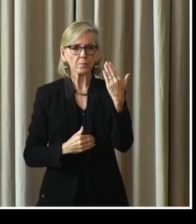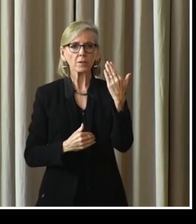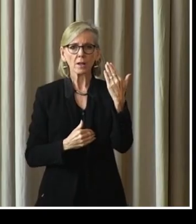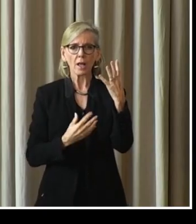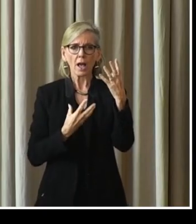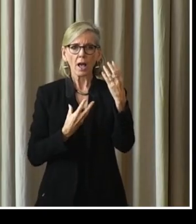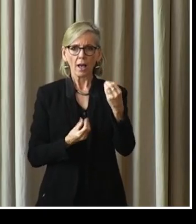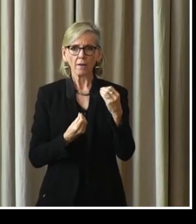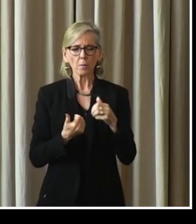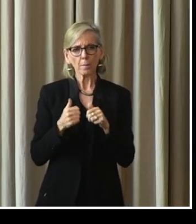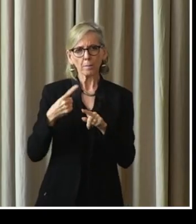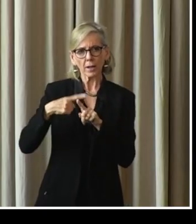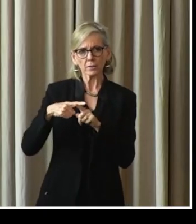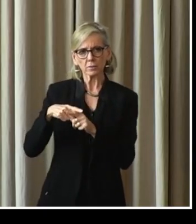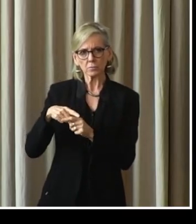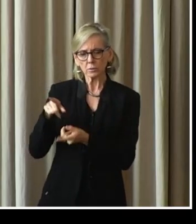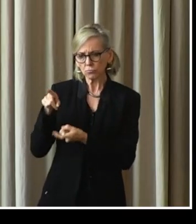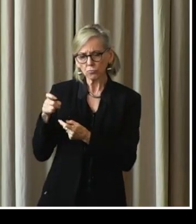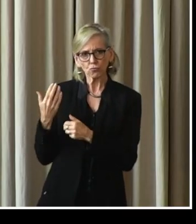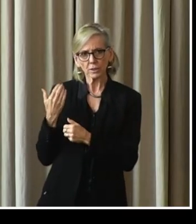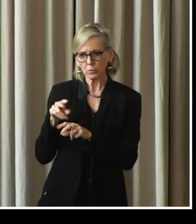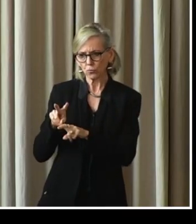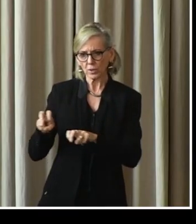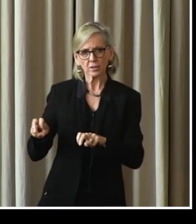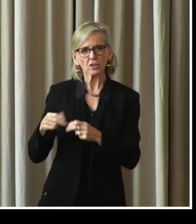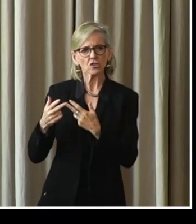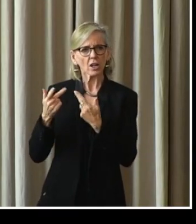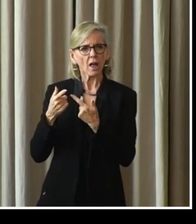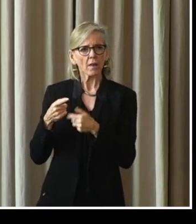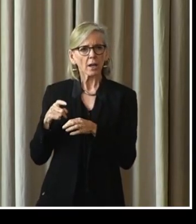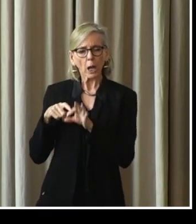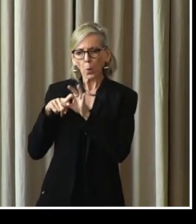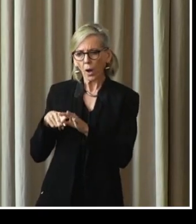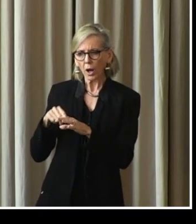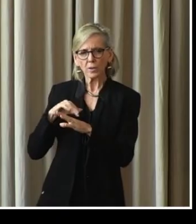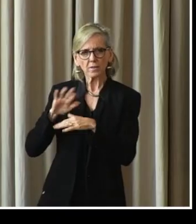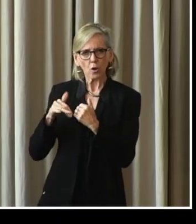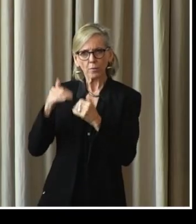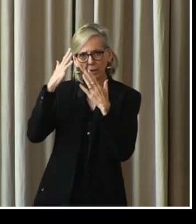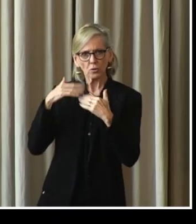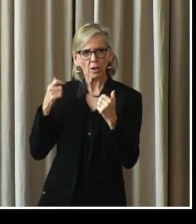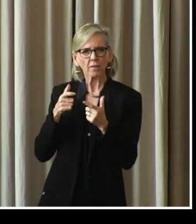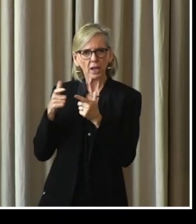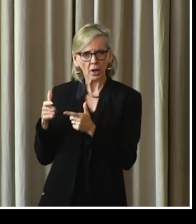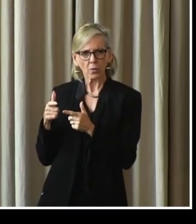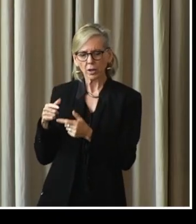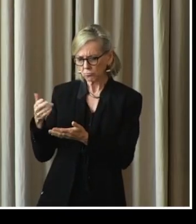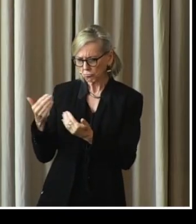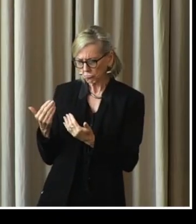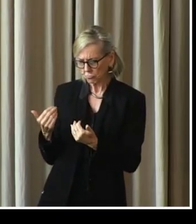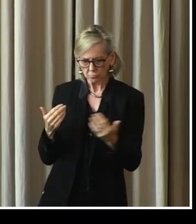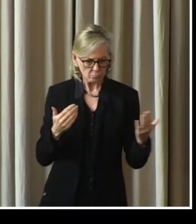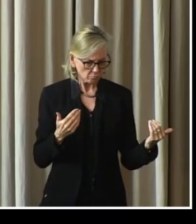recent research and a number of inquiries and reviews into mental health and caring where relevant